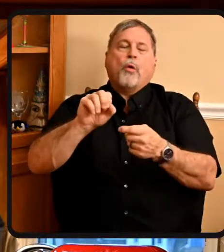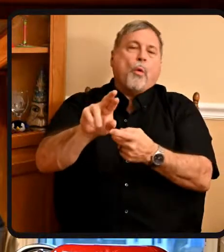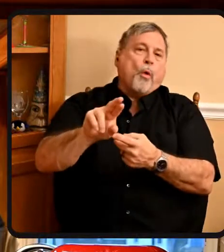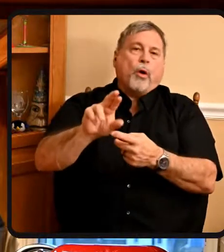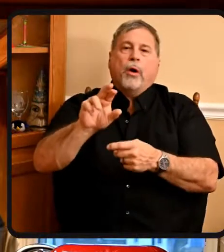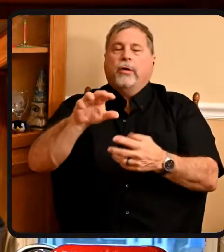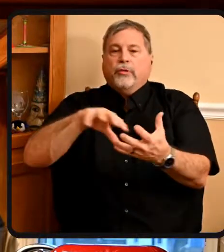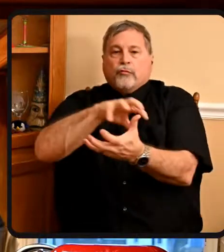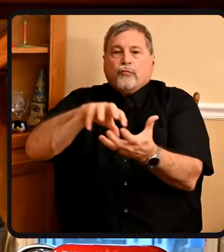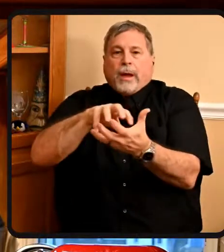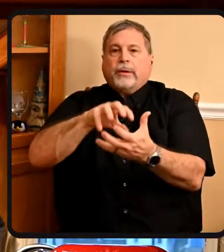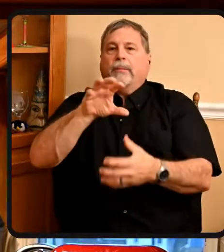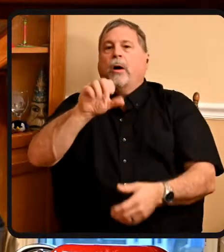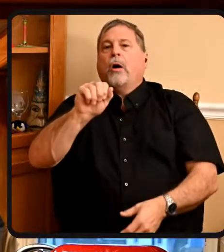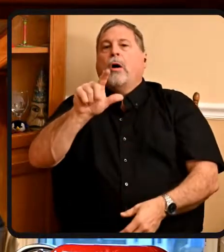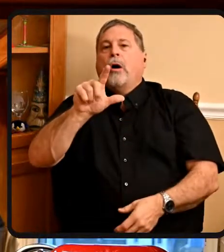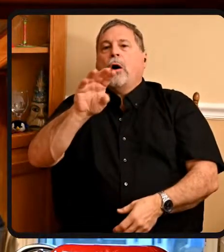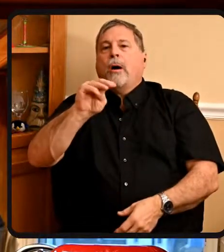almond.